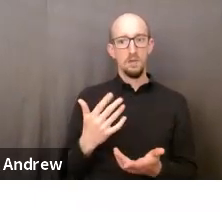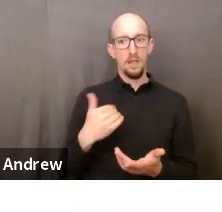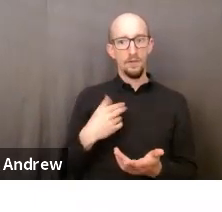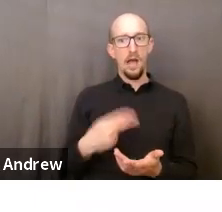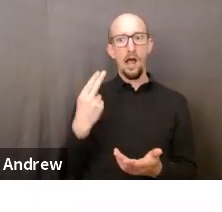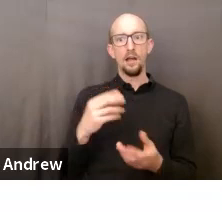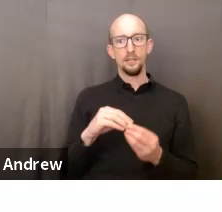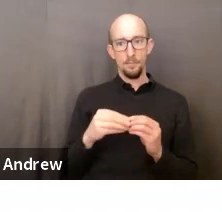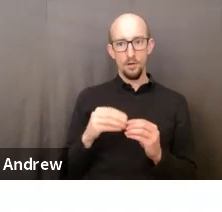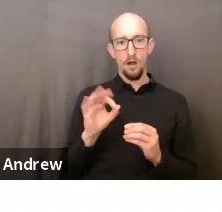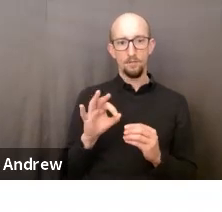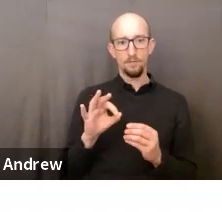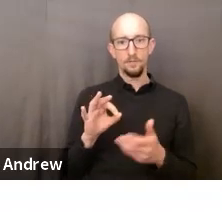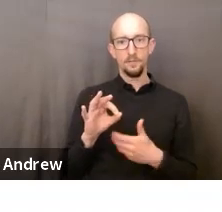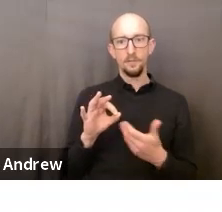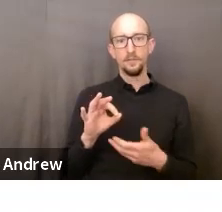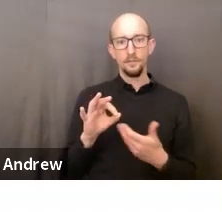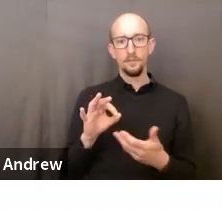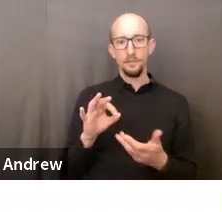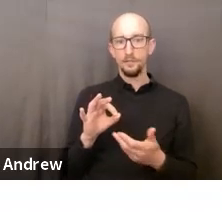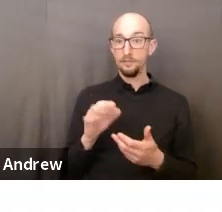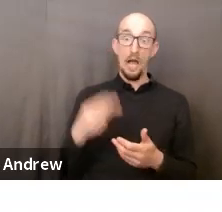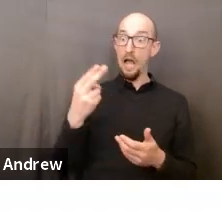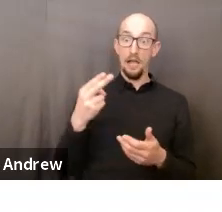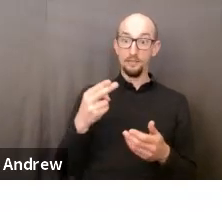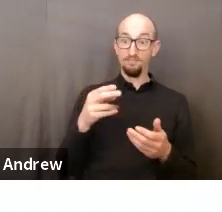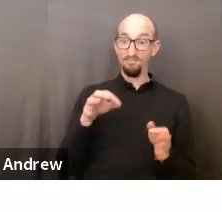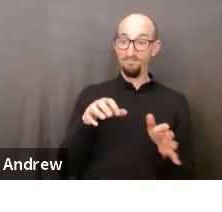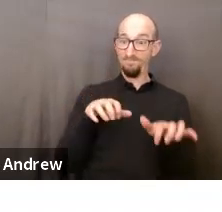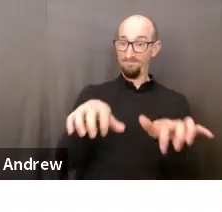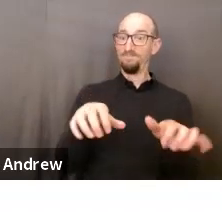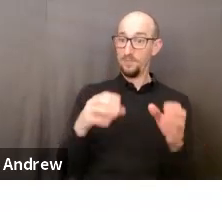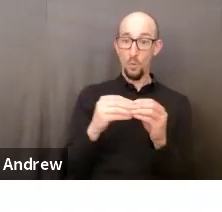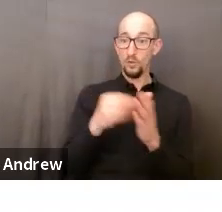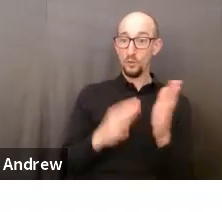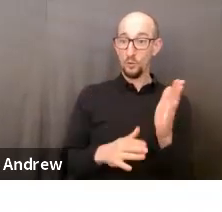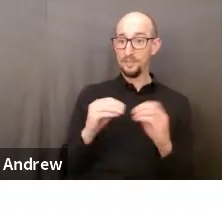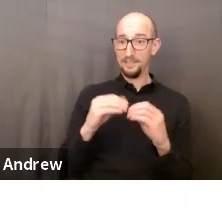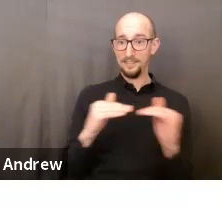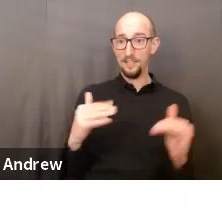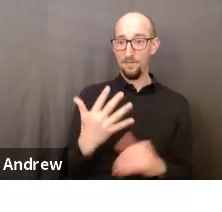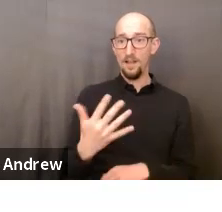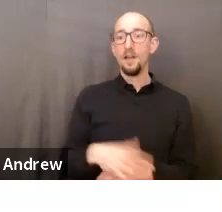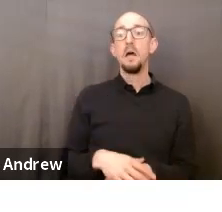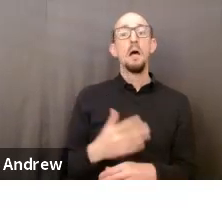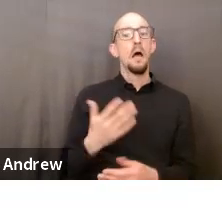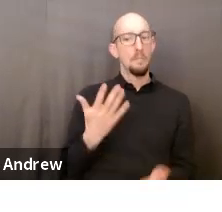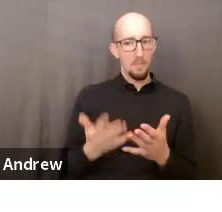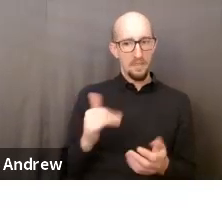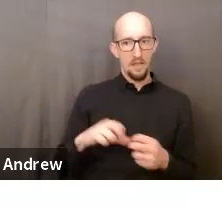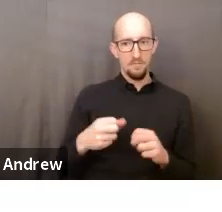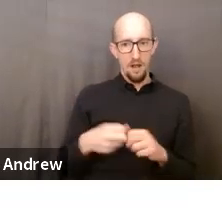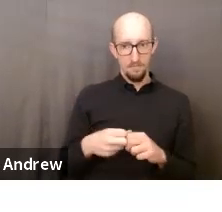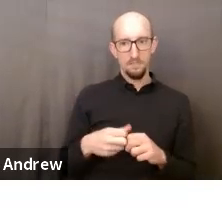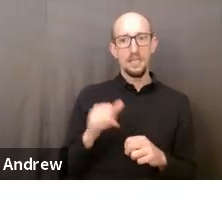number, it could be viewed as potentially problematic to admit